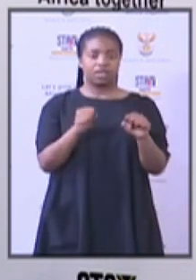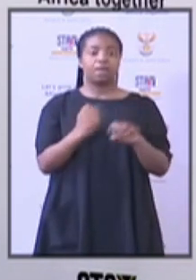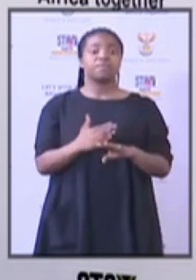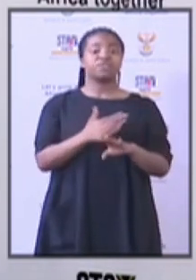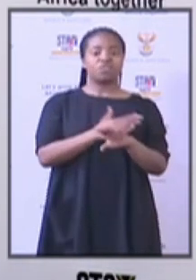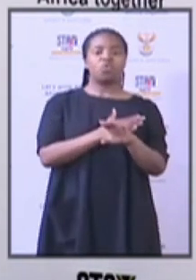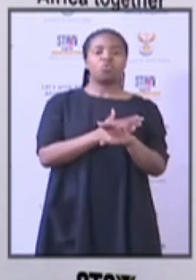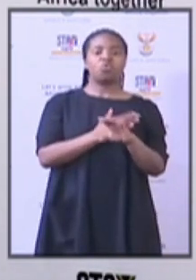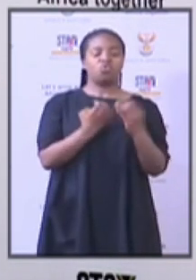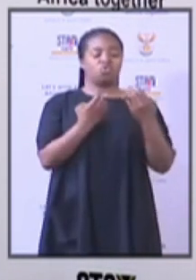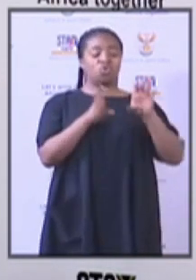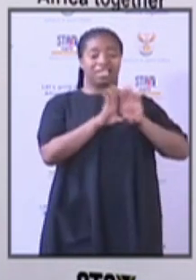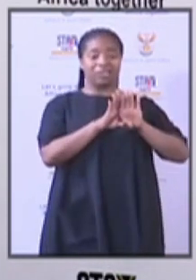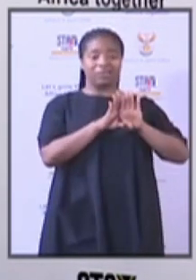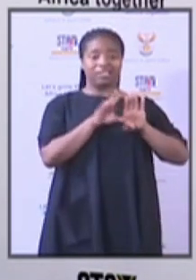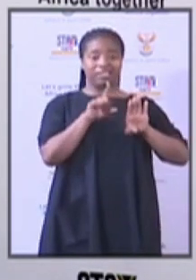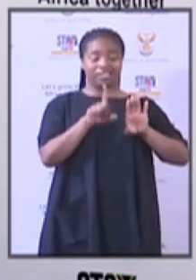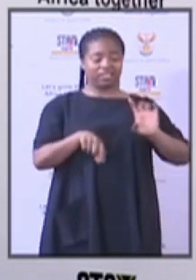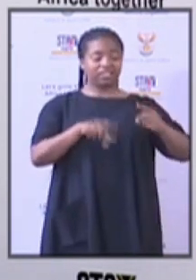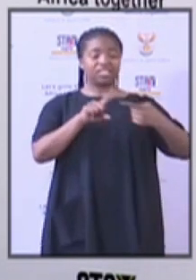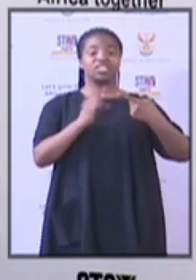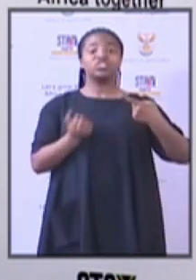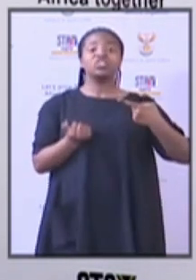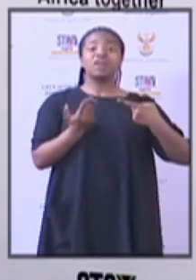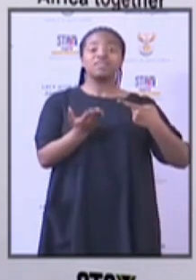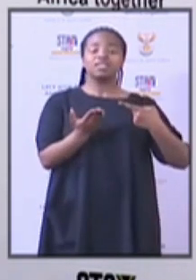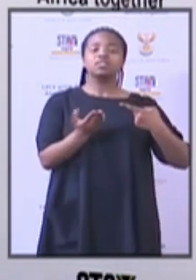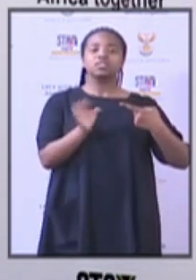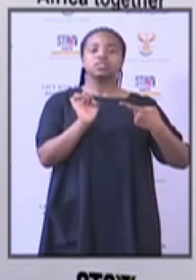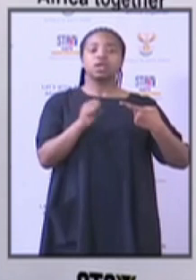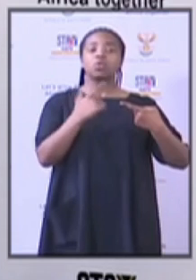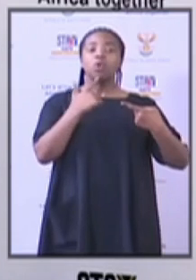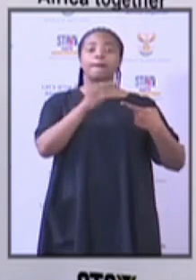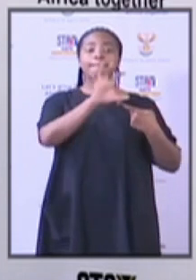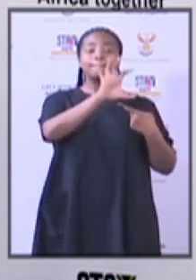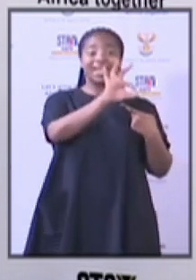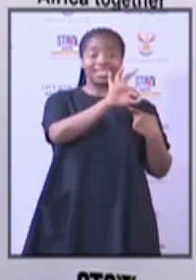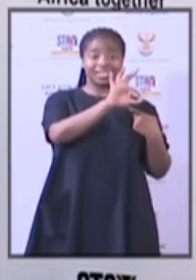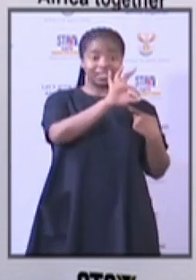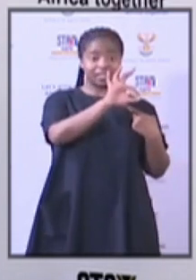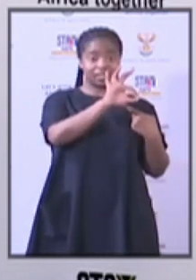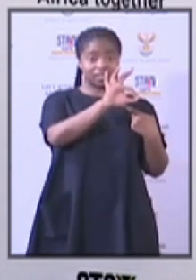before the lockdown. This service will only be provided on Mondays,